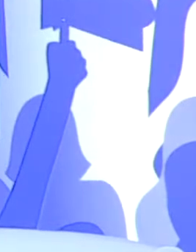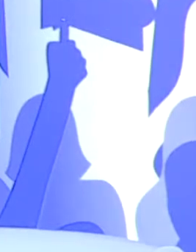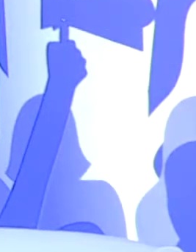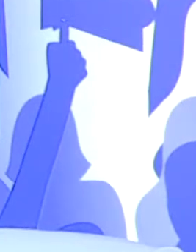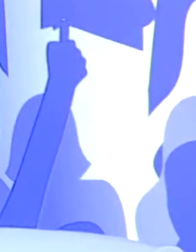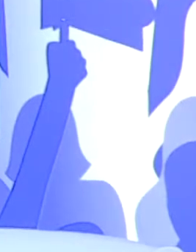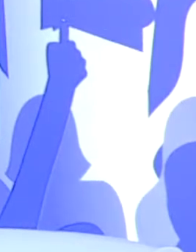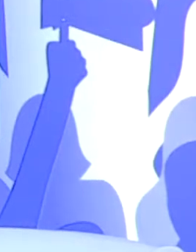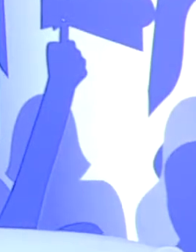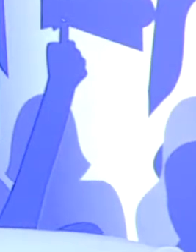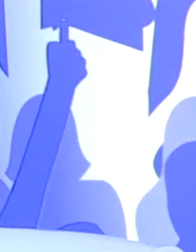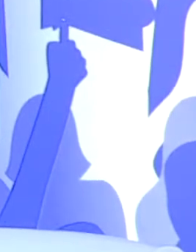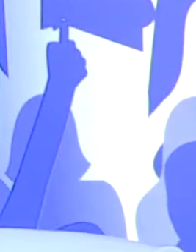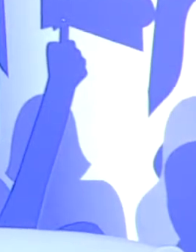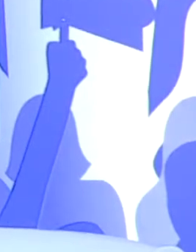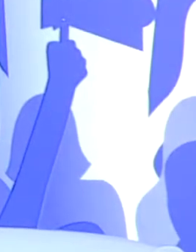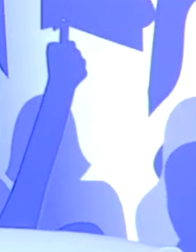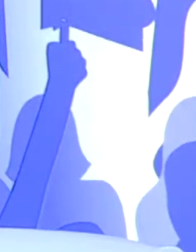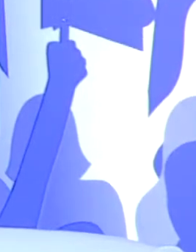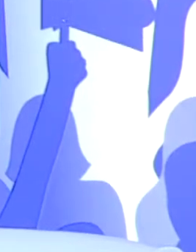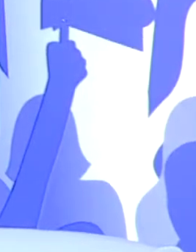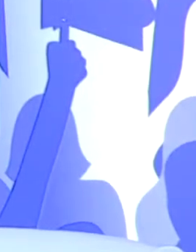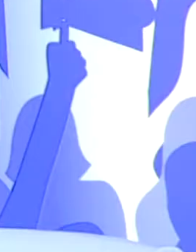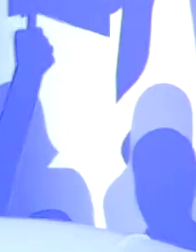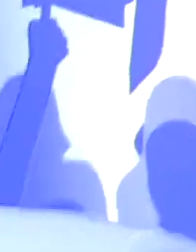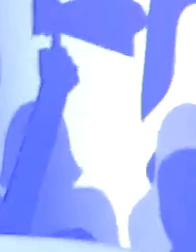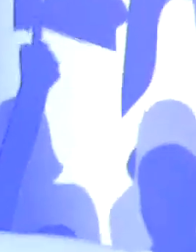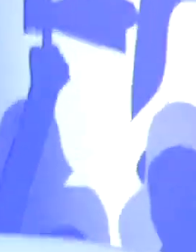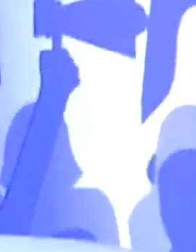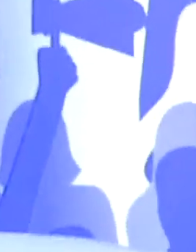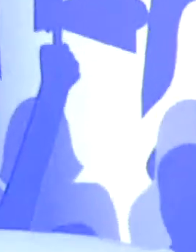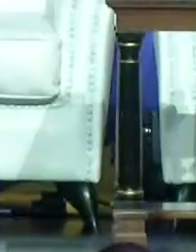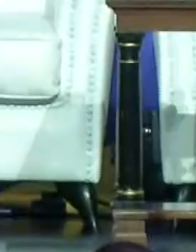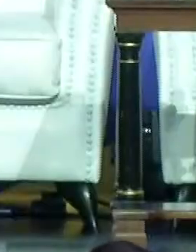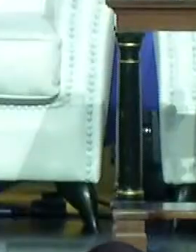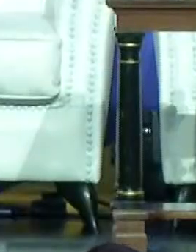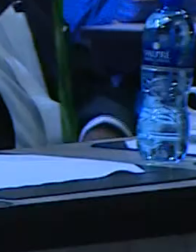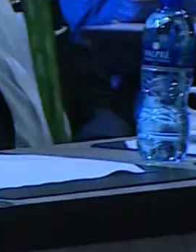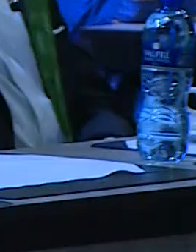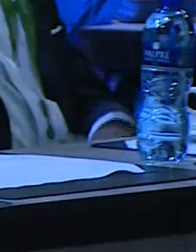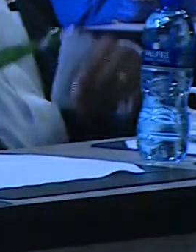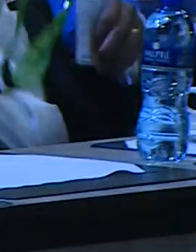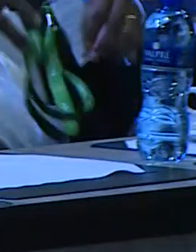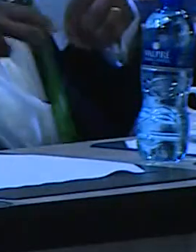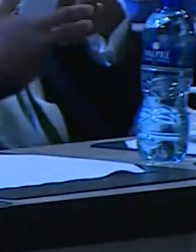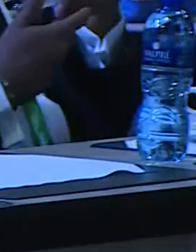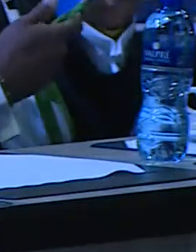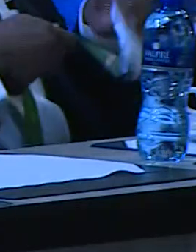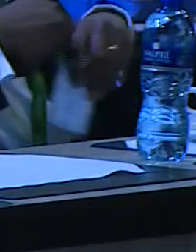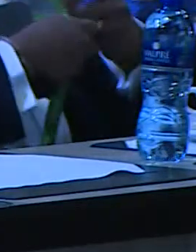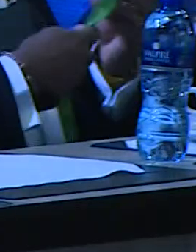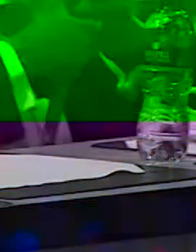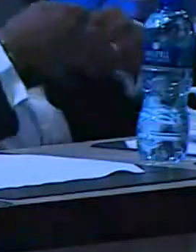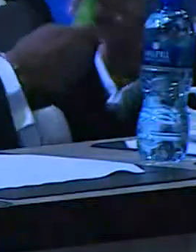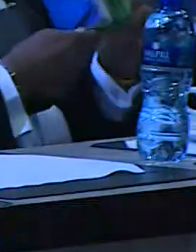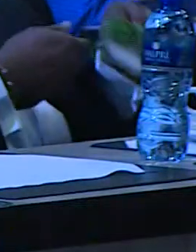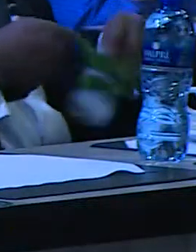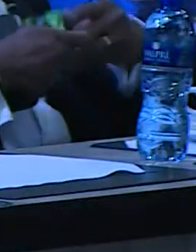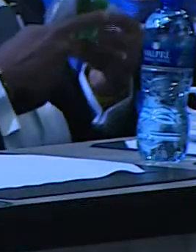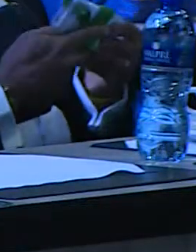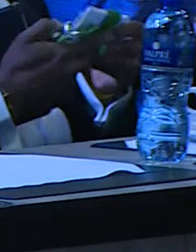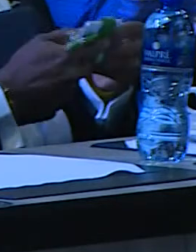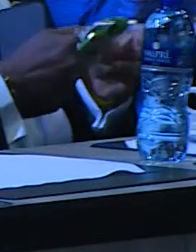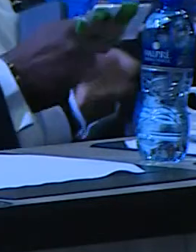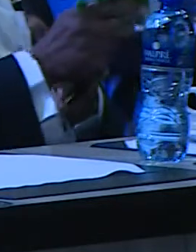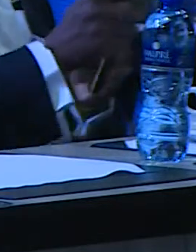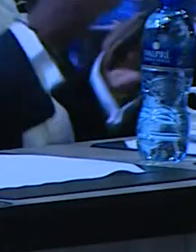come forward, Ambassador Ruben Brigetti to come forward, as well as Baron Patricia Scotland to